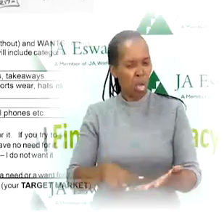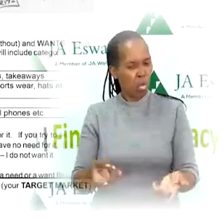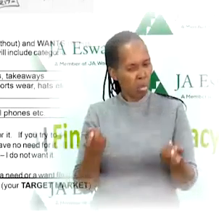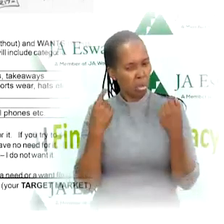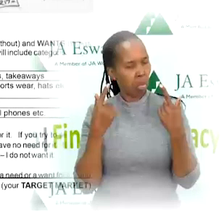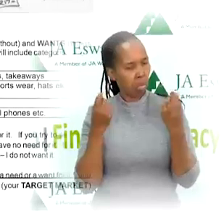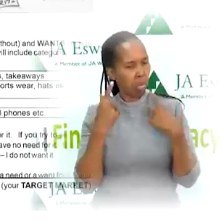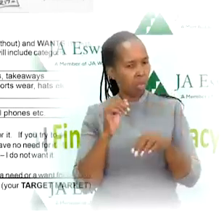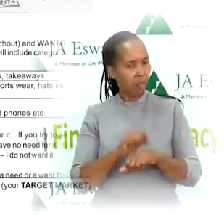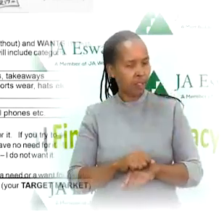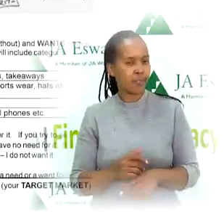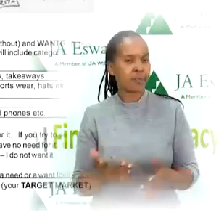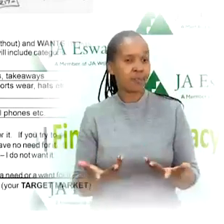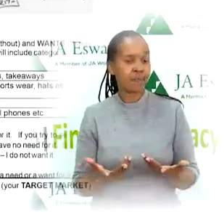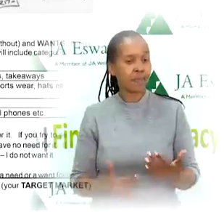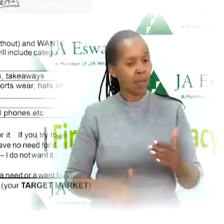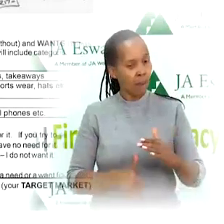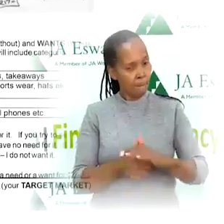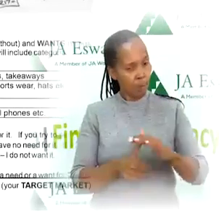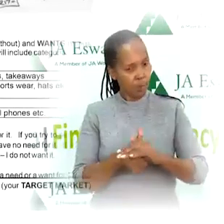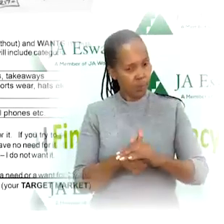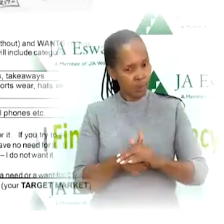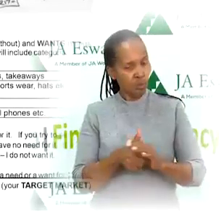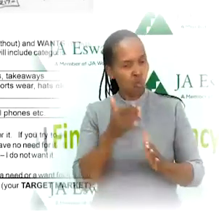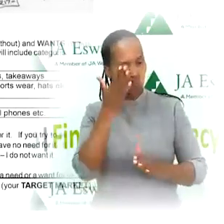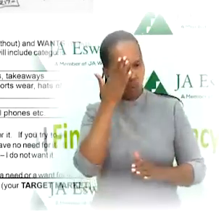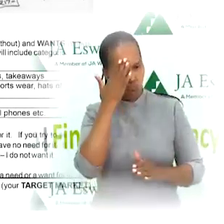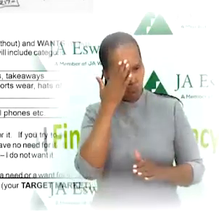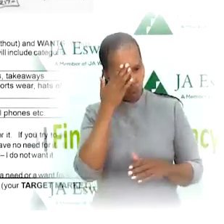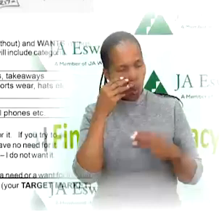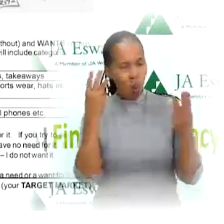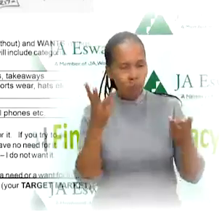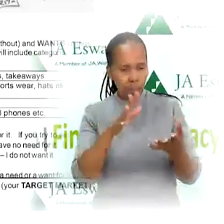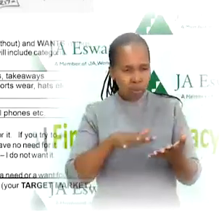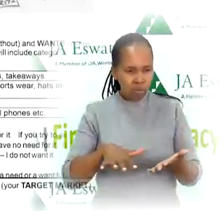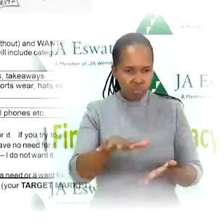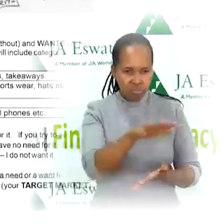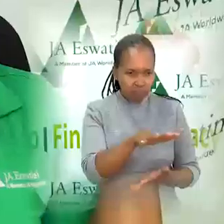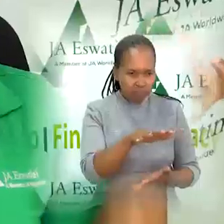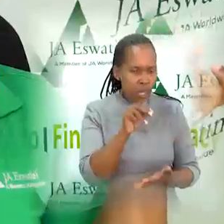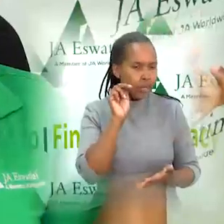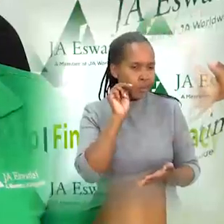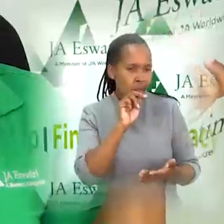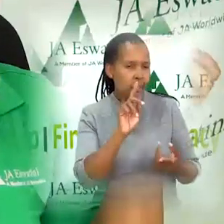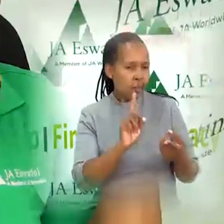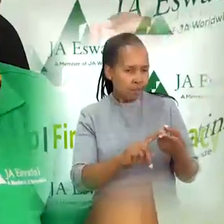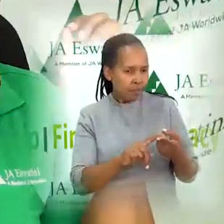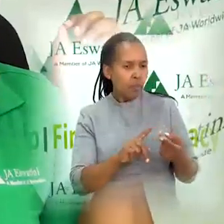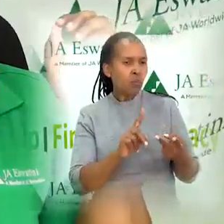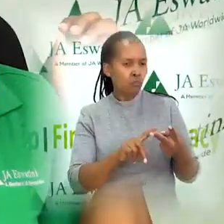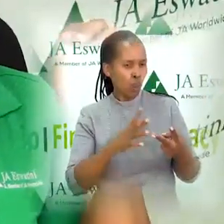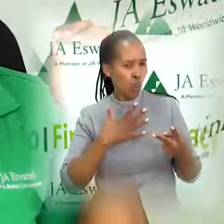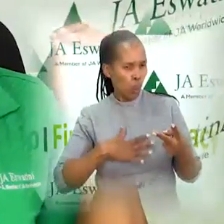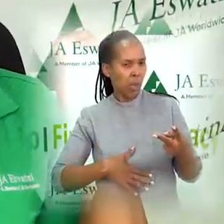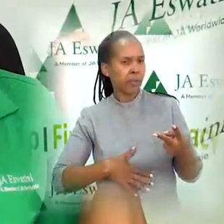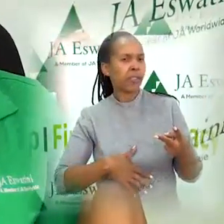remember that you cannot sell your product to people unless they have a need or a want for it, and they